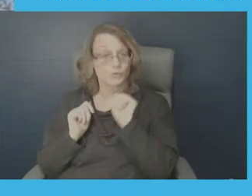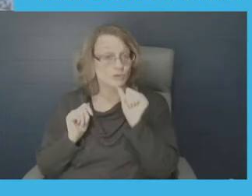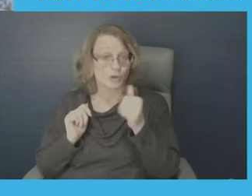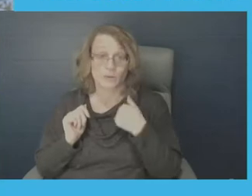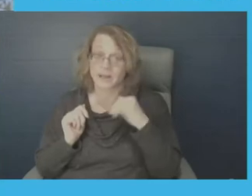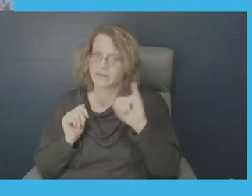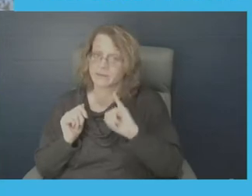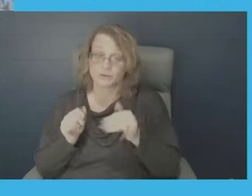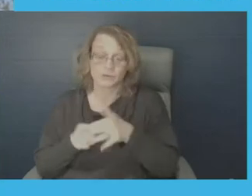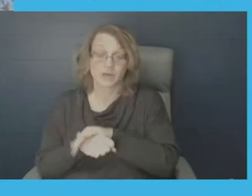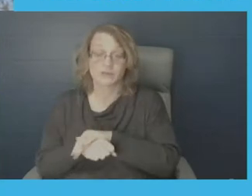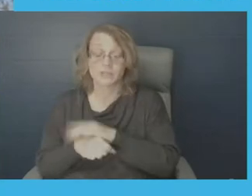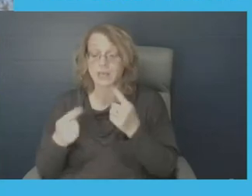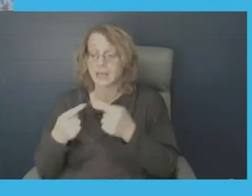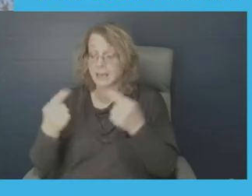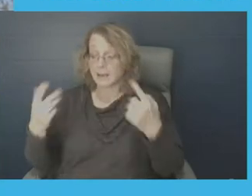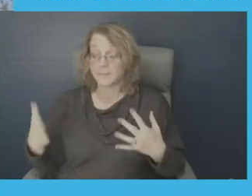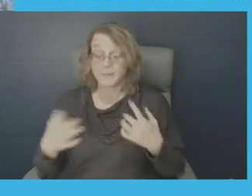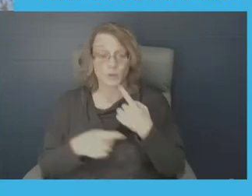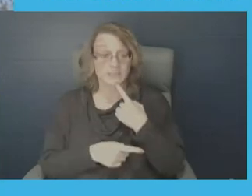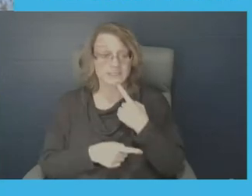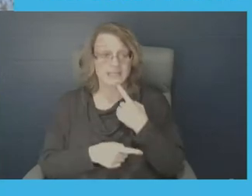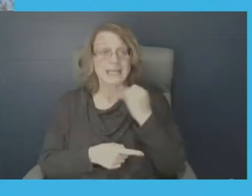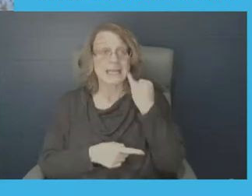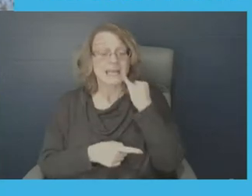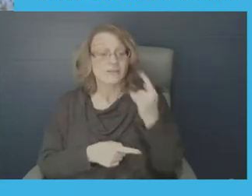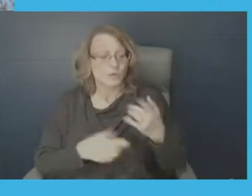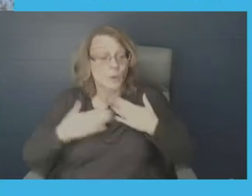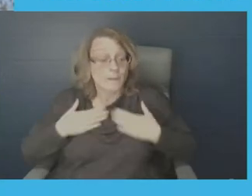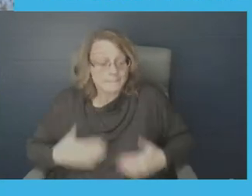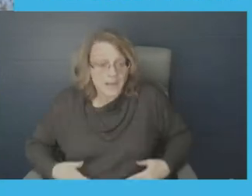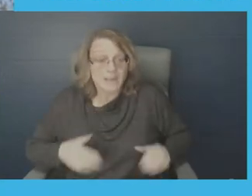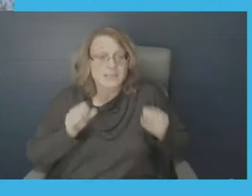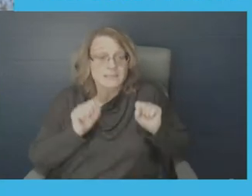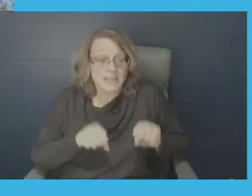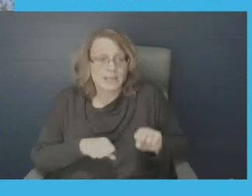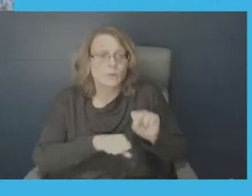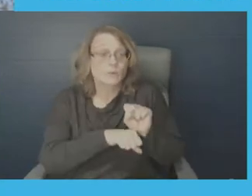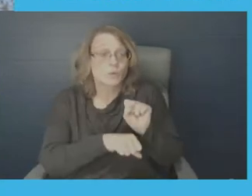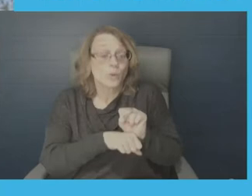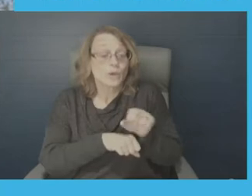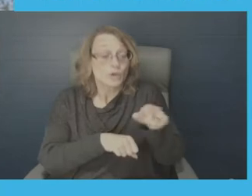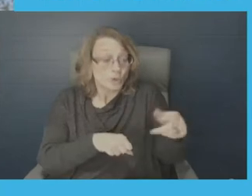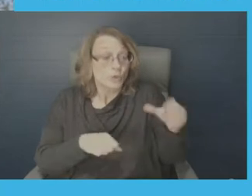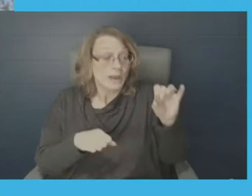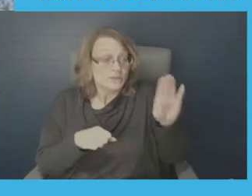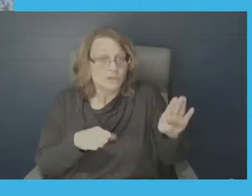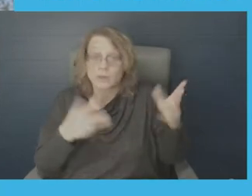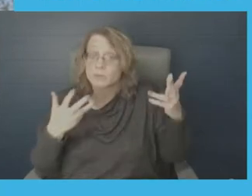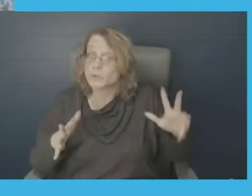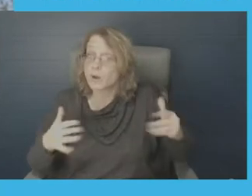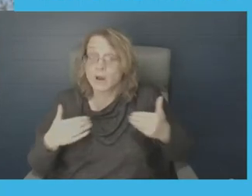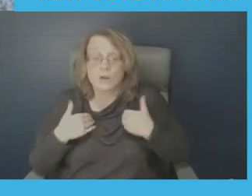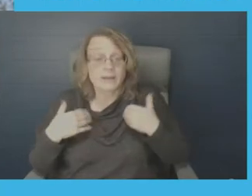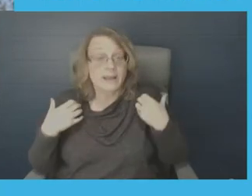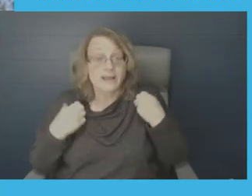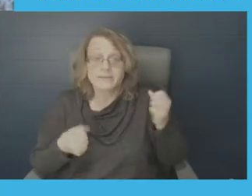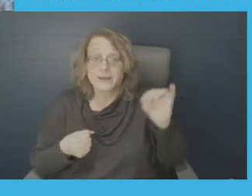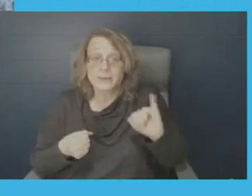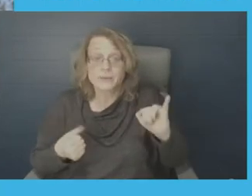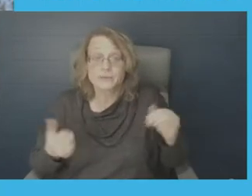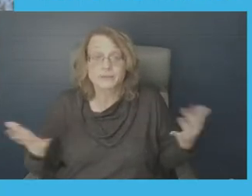about the 600,000 Georgians who are in the coverage gap, my opponent said that if you are able-bodied and you